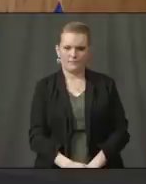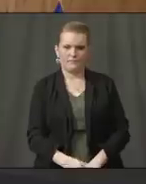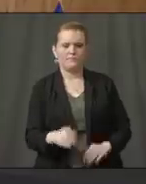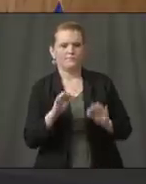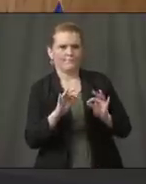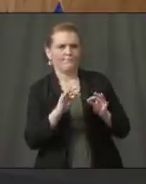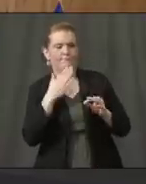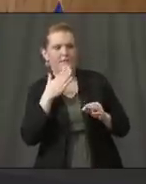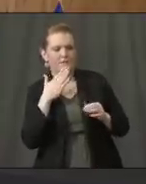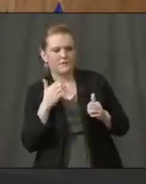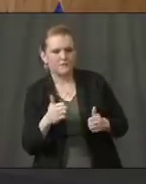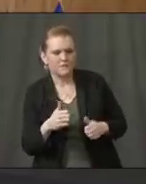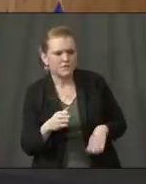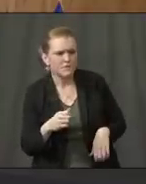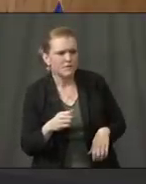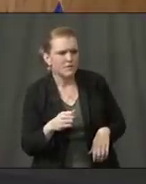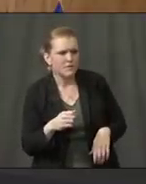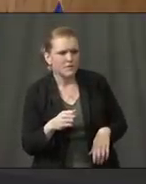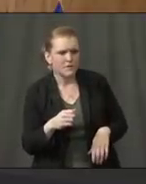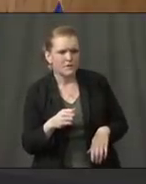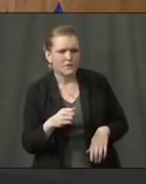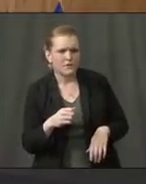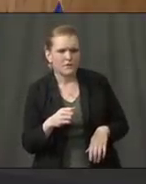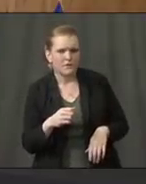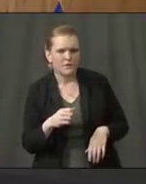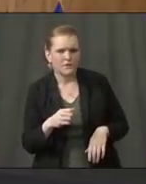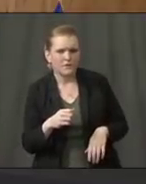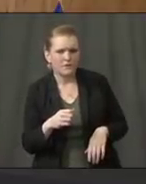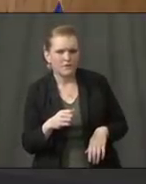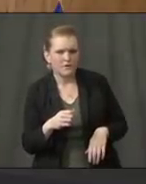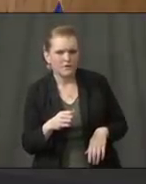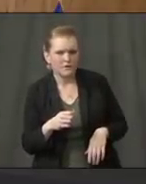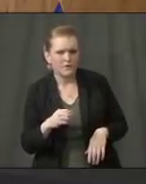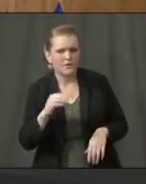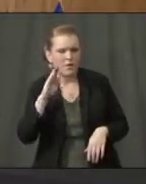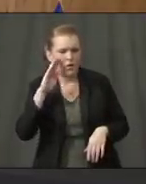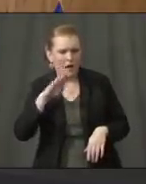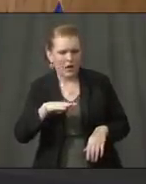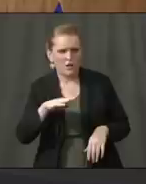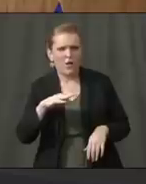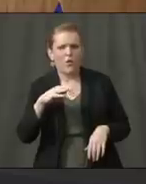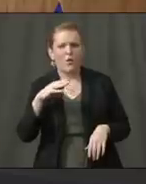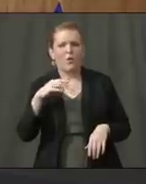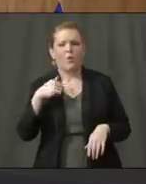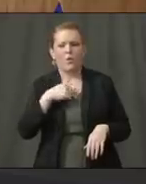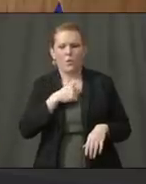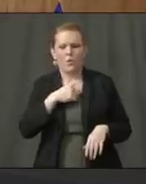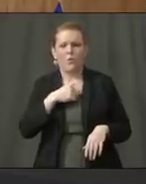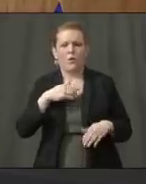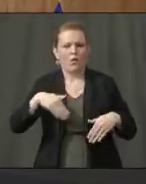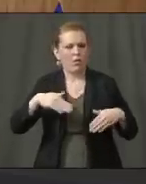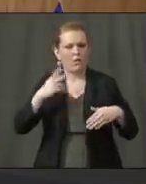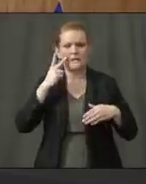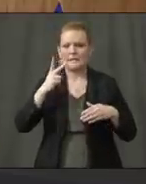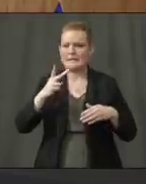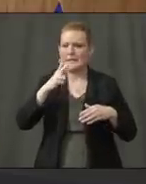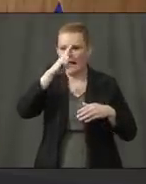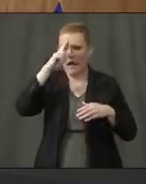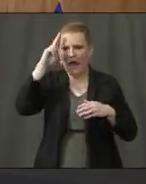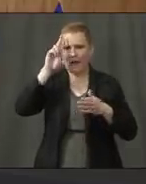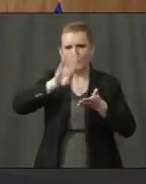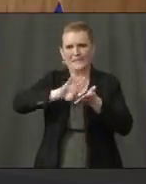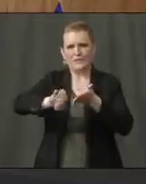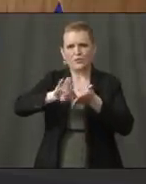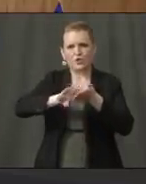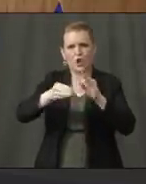I noticed we're not seeing a statistic on hospital discharges. Why not? Is